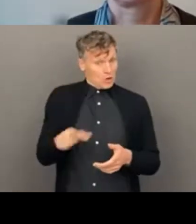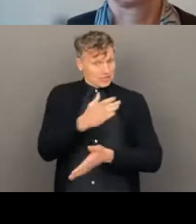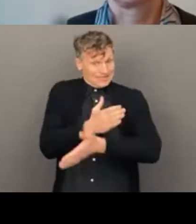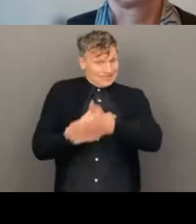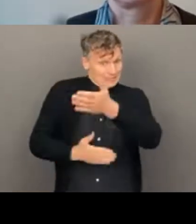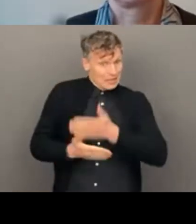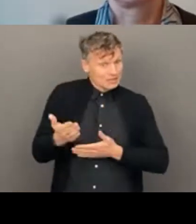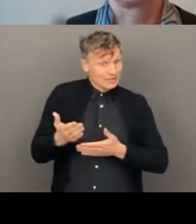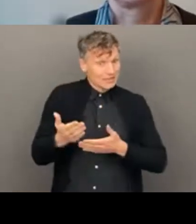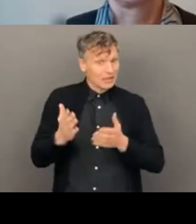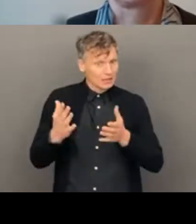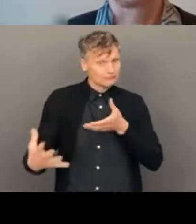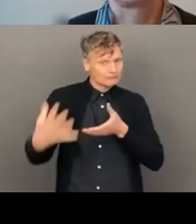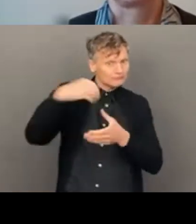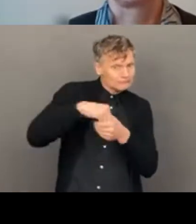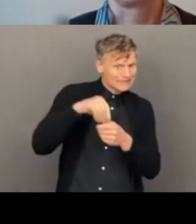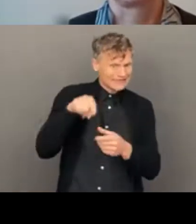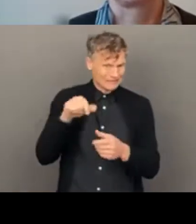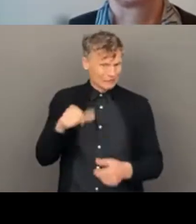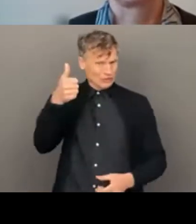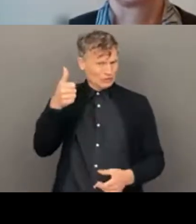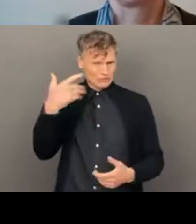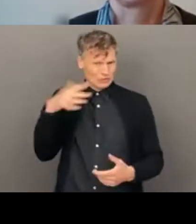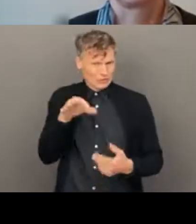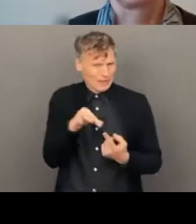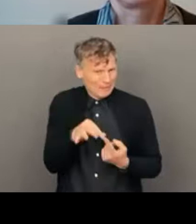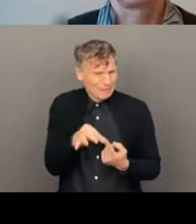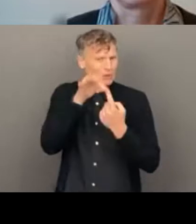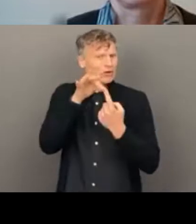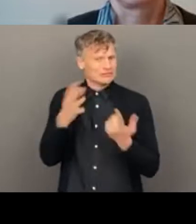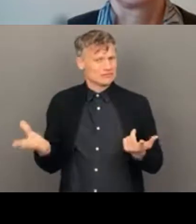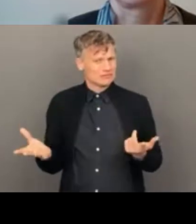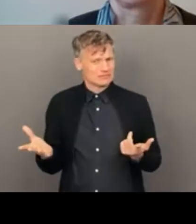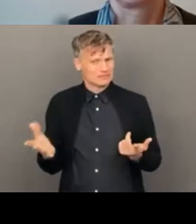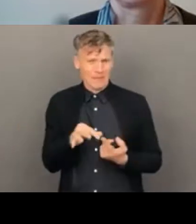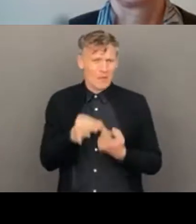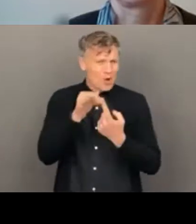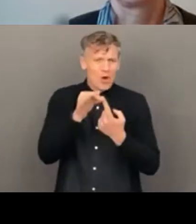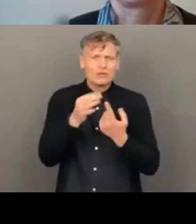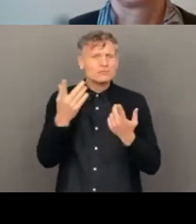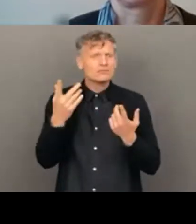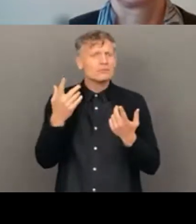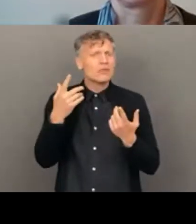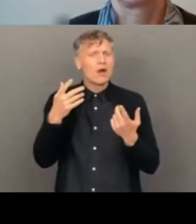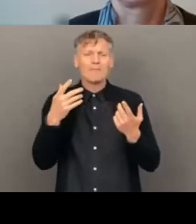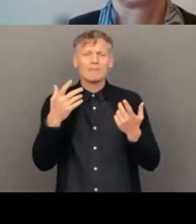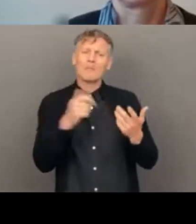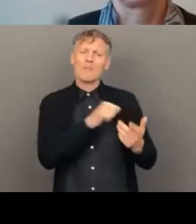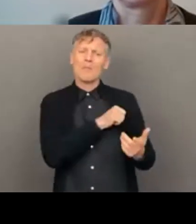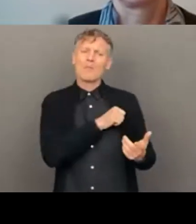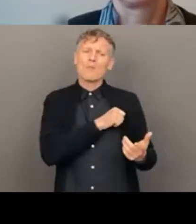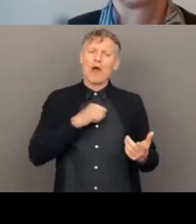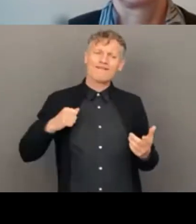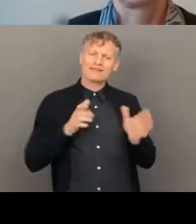the different development initiatives, as well as it is important for the private sector engagement, as well